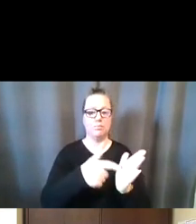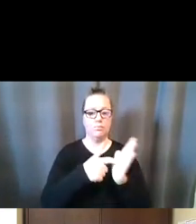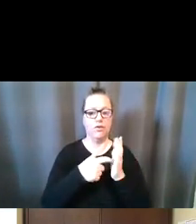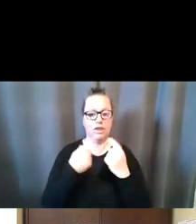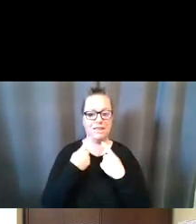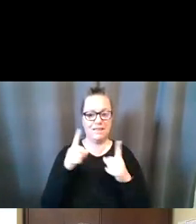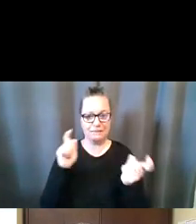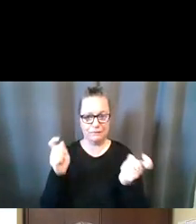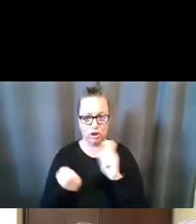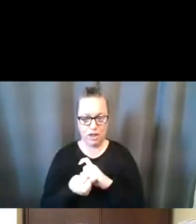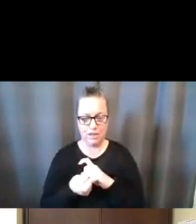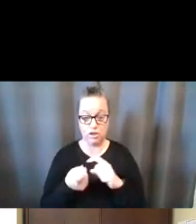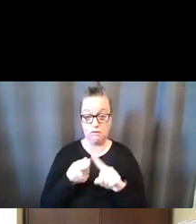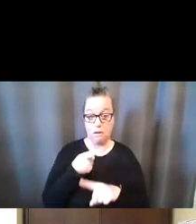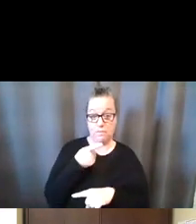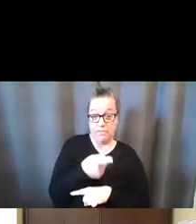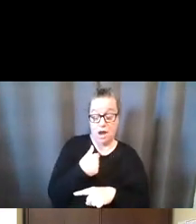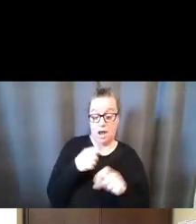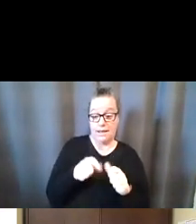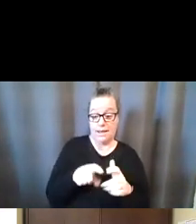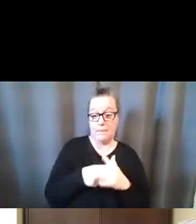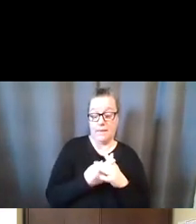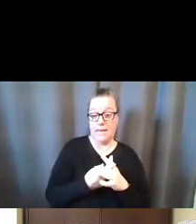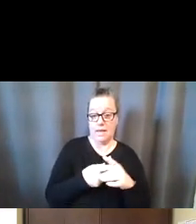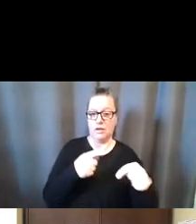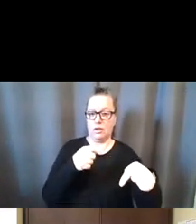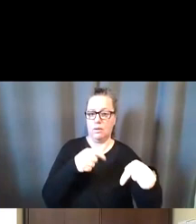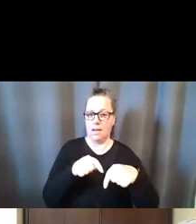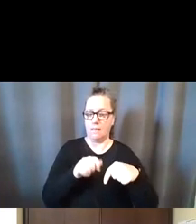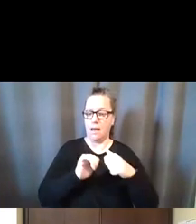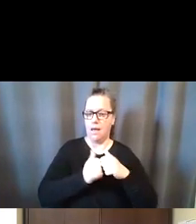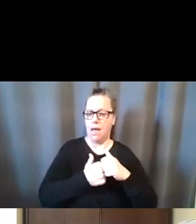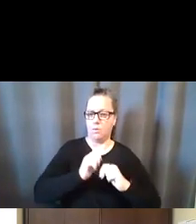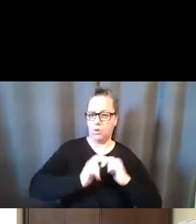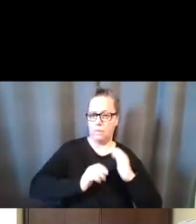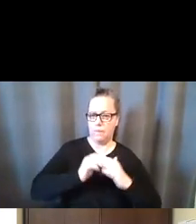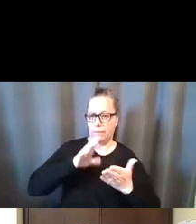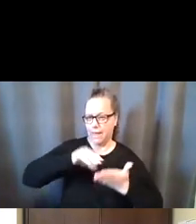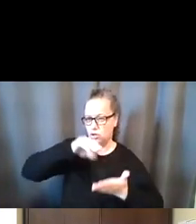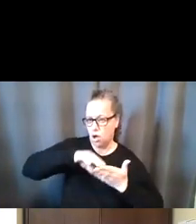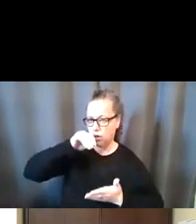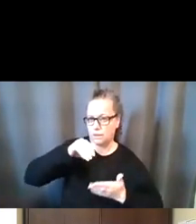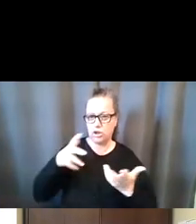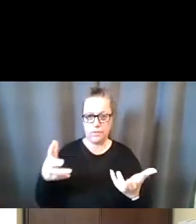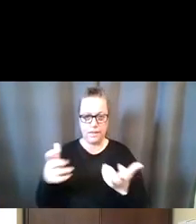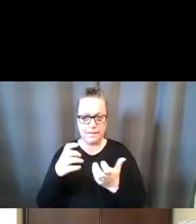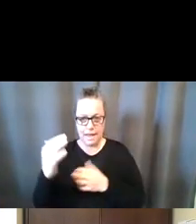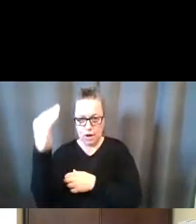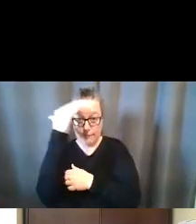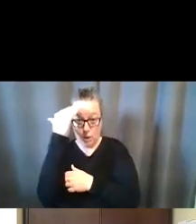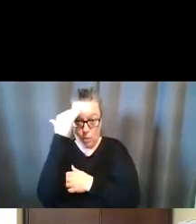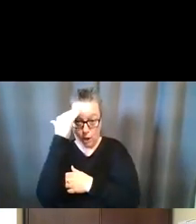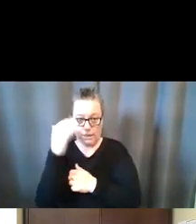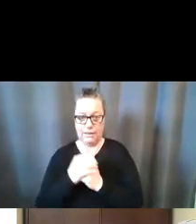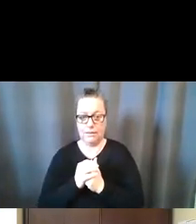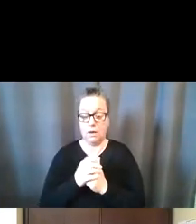change. And from there, I can begin to back up about how I might build the knowledge, the desire, and the awareness,